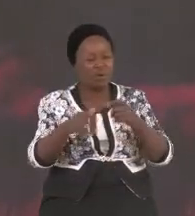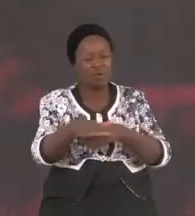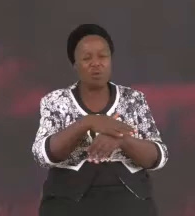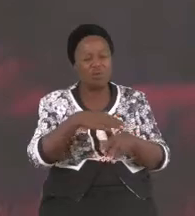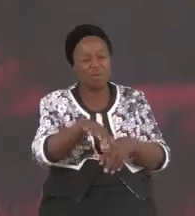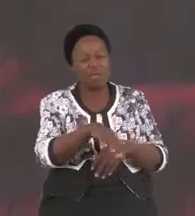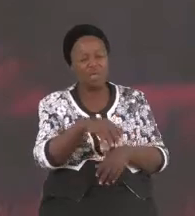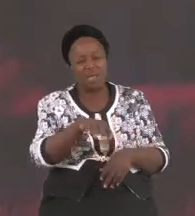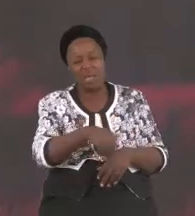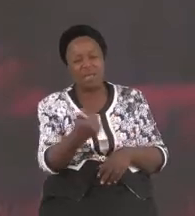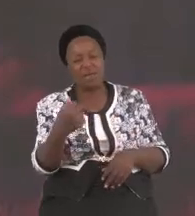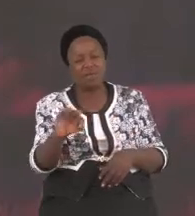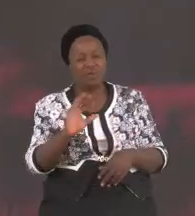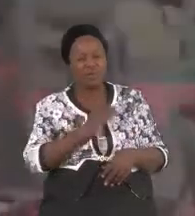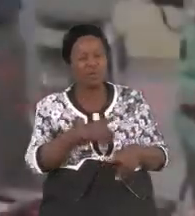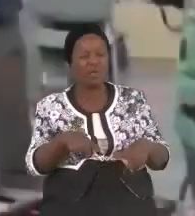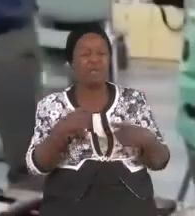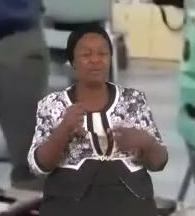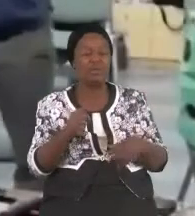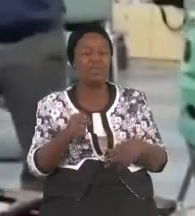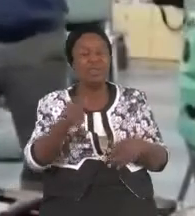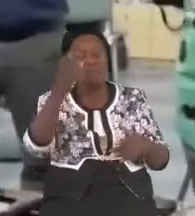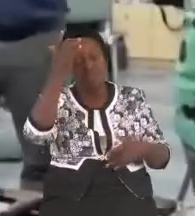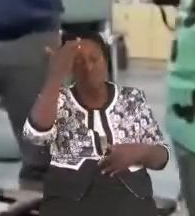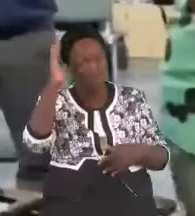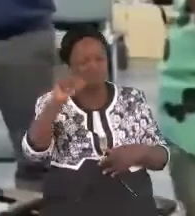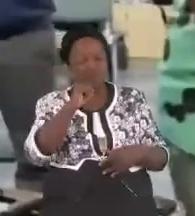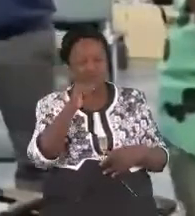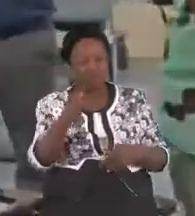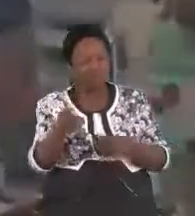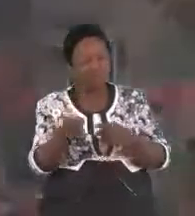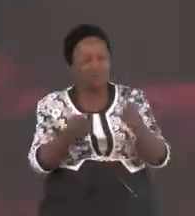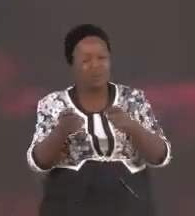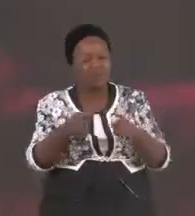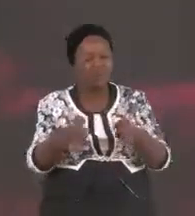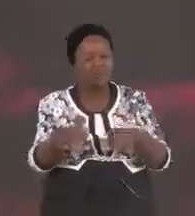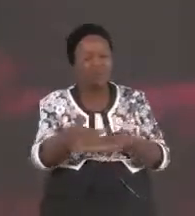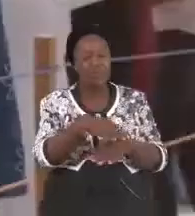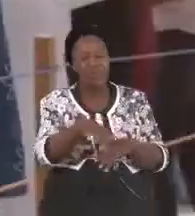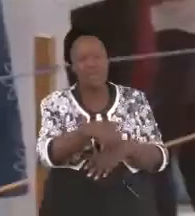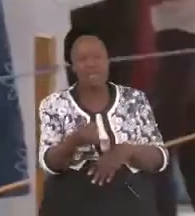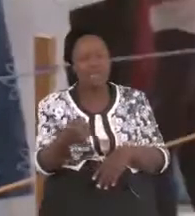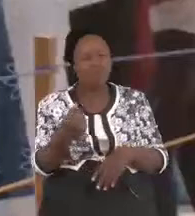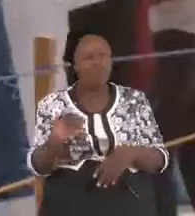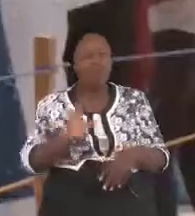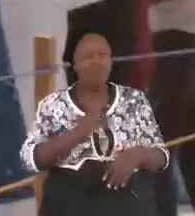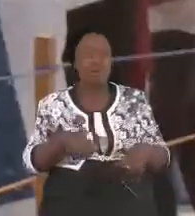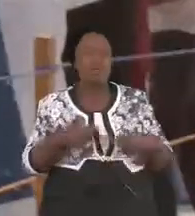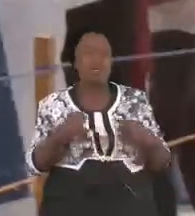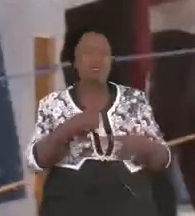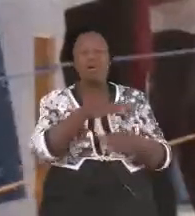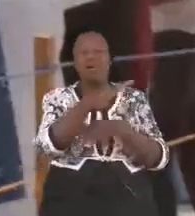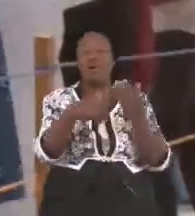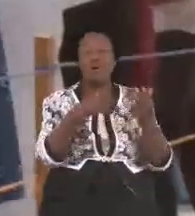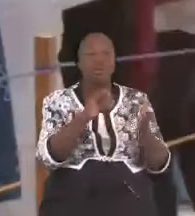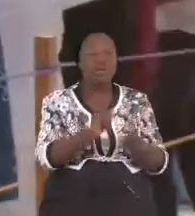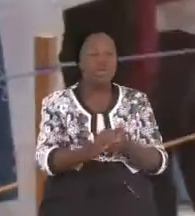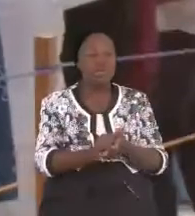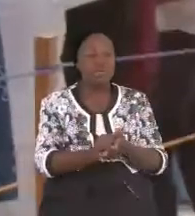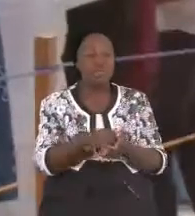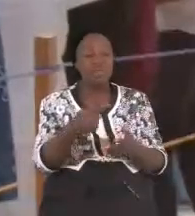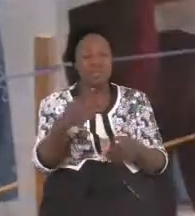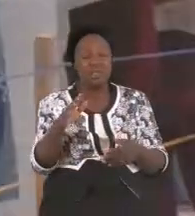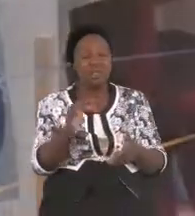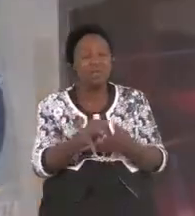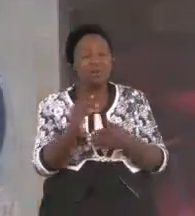lives. Sickness will not reign over any of our lives. All the things we have cried